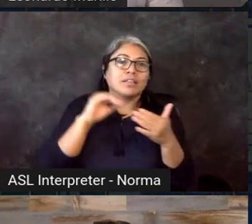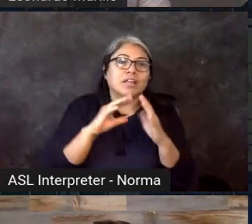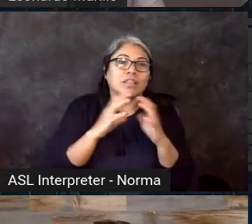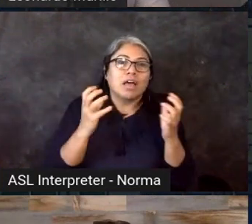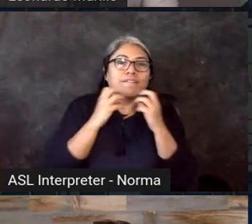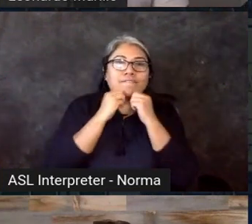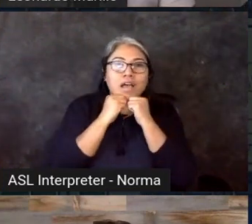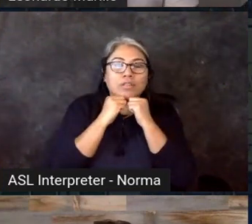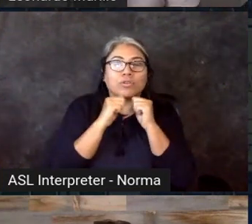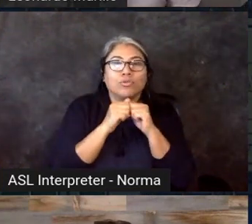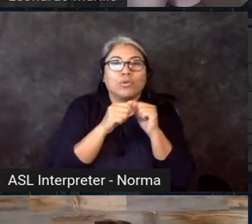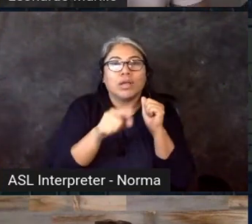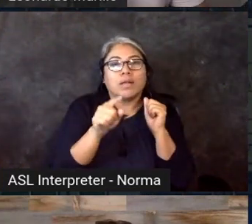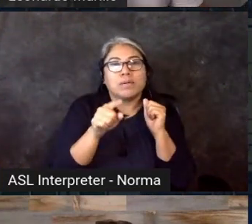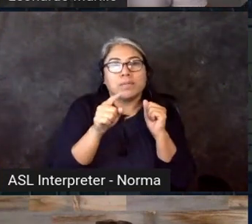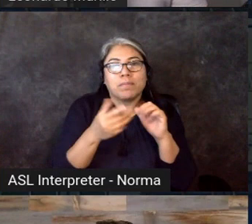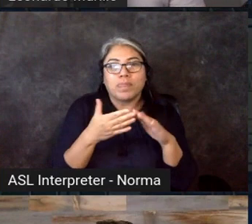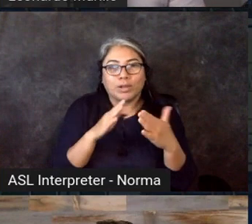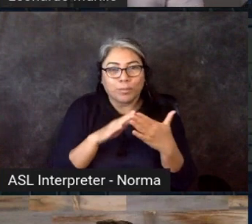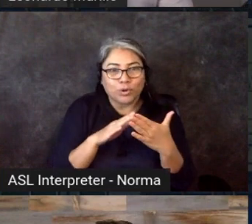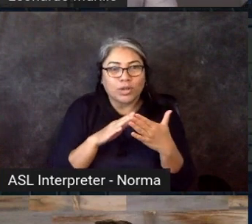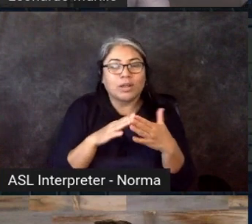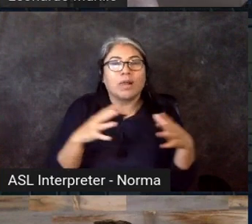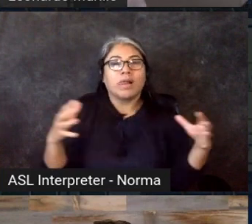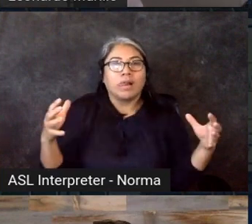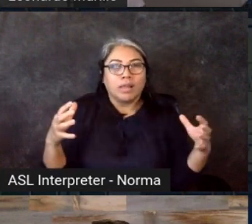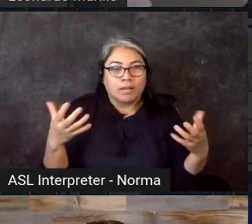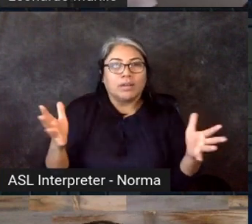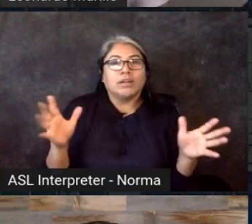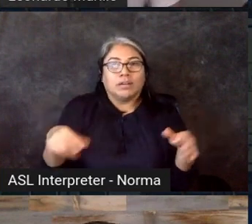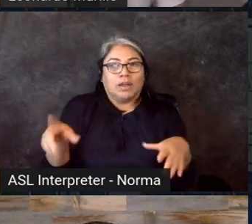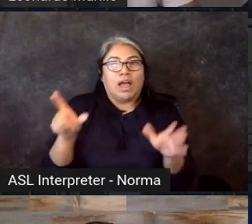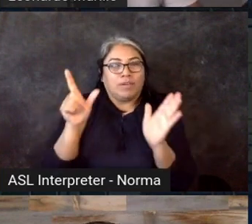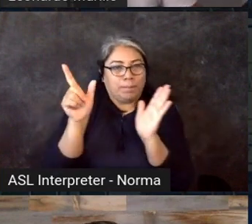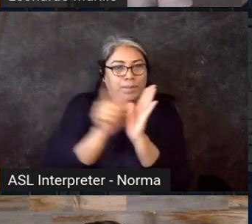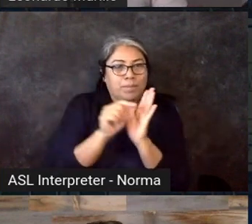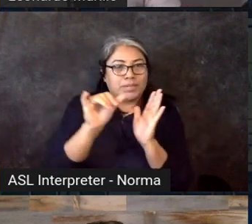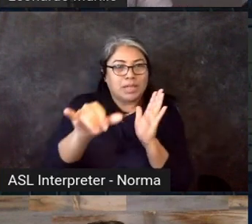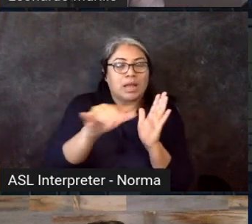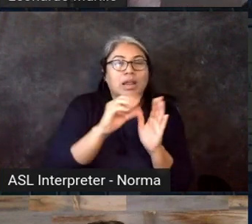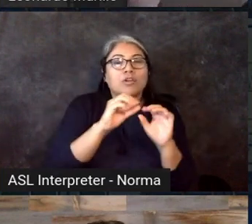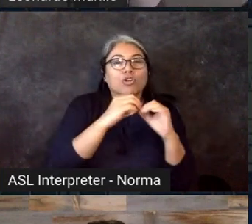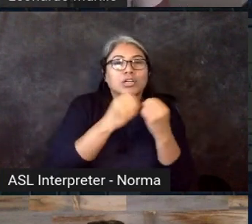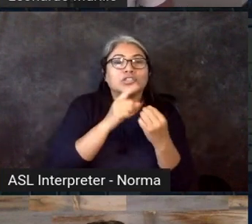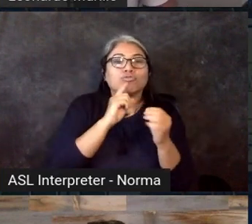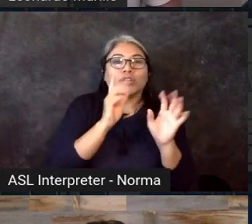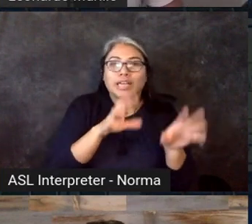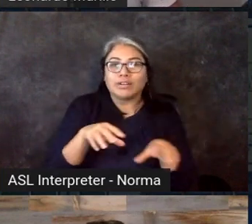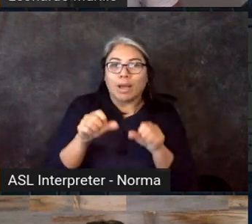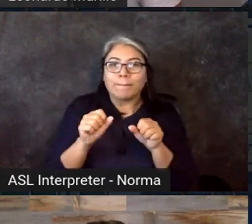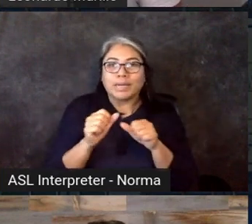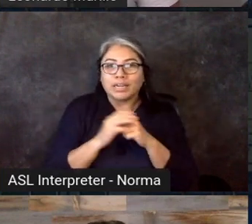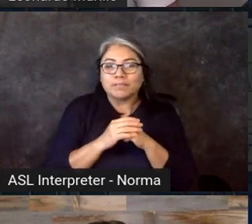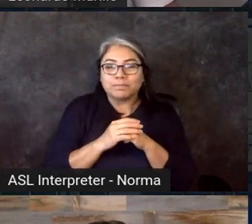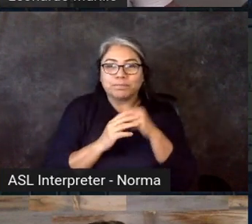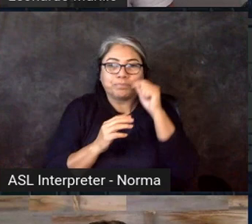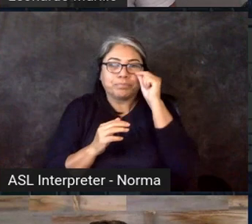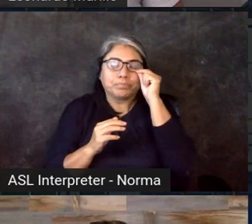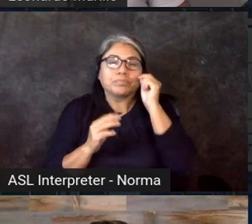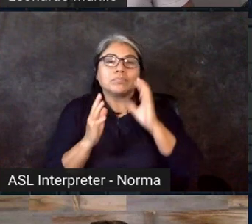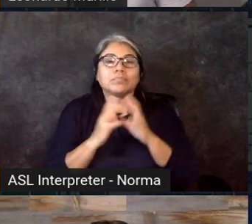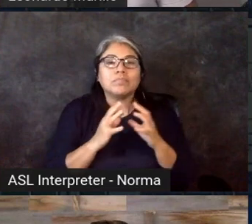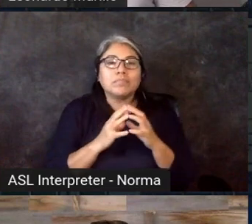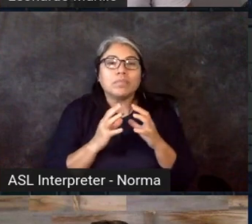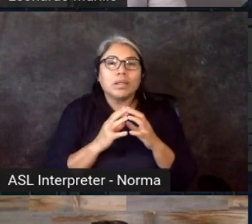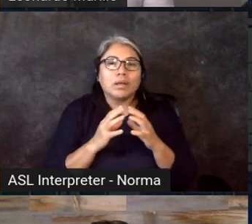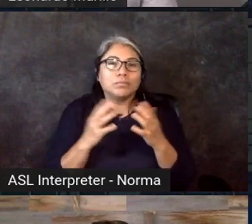in the community kind of having published this, and in organizations really adopting it, right? Yeah.